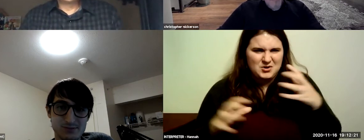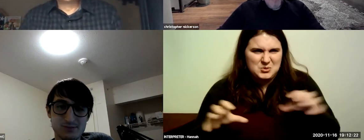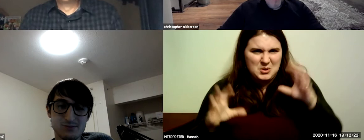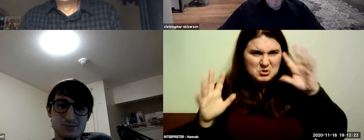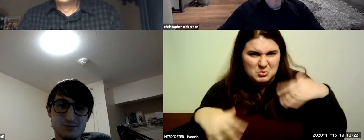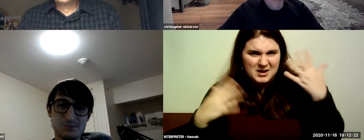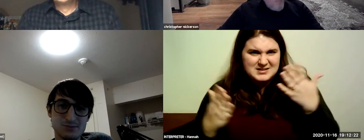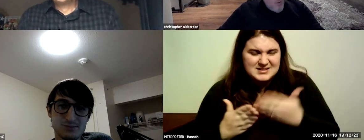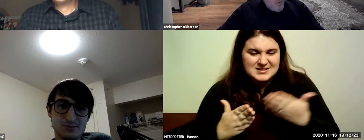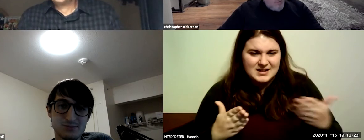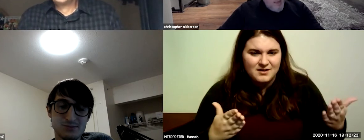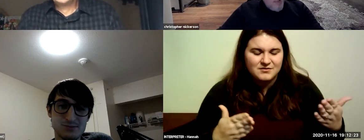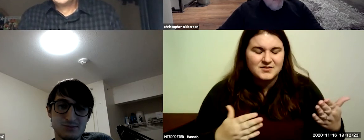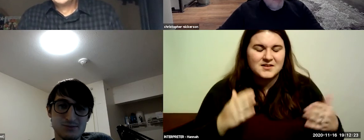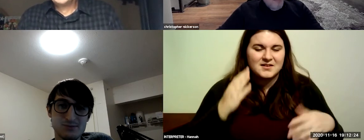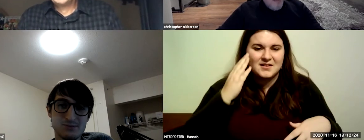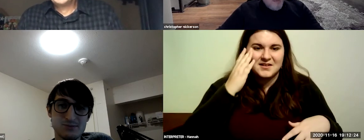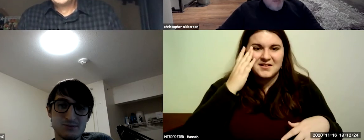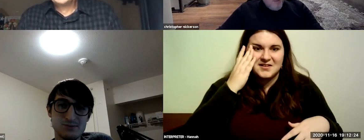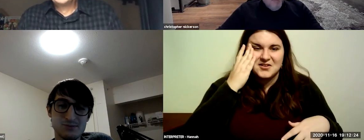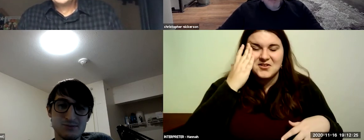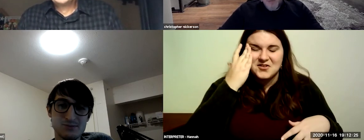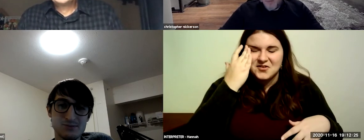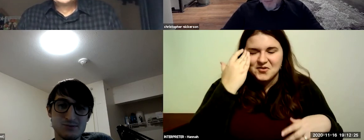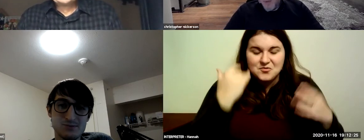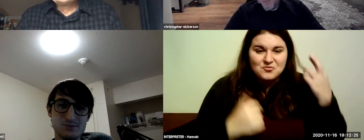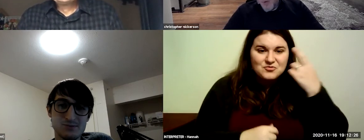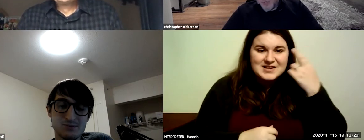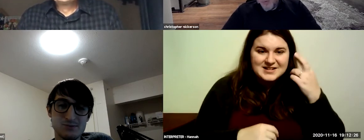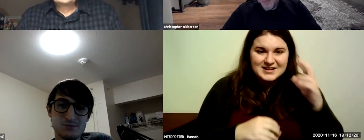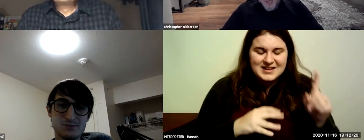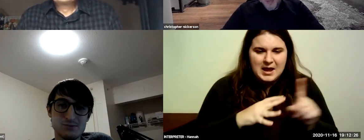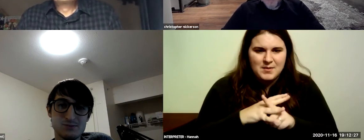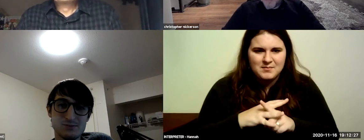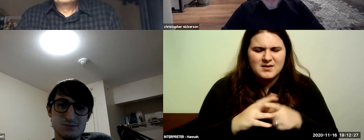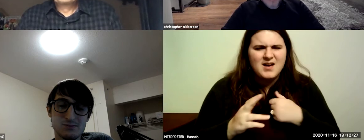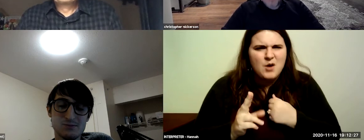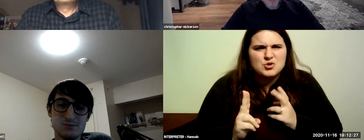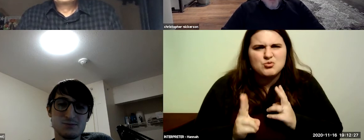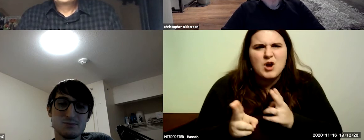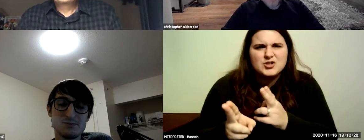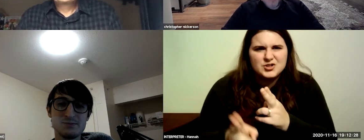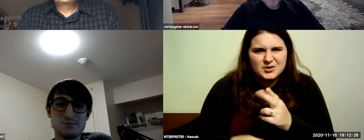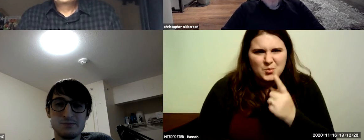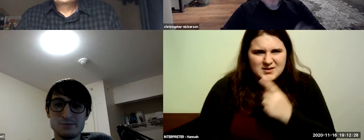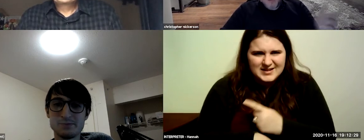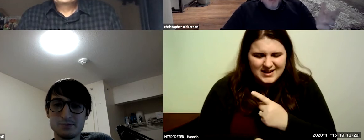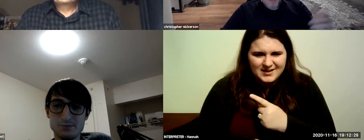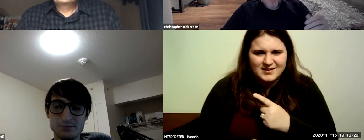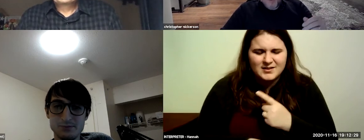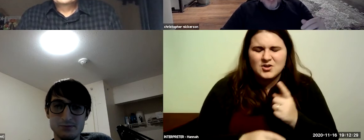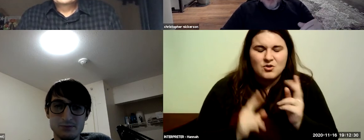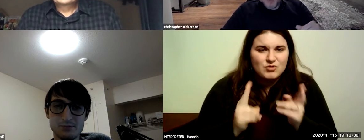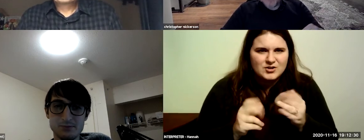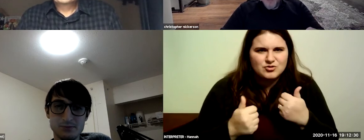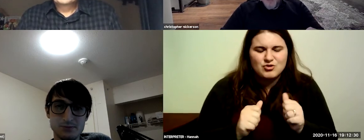And well, yeah, the reason that came up is because I was like rushing one day and I was trying to get